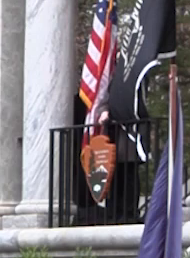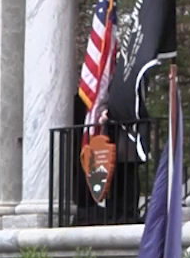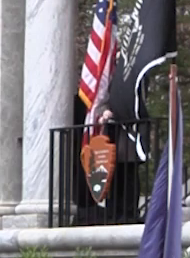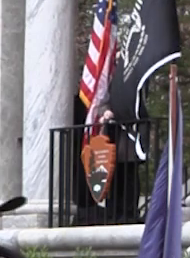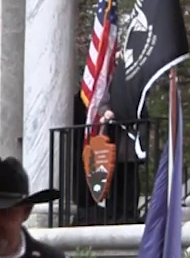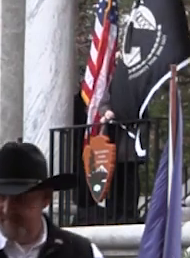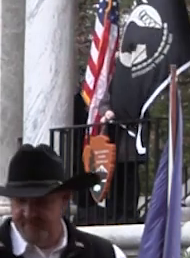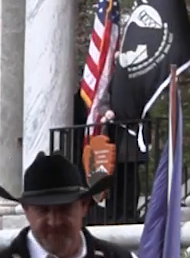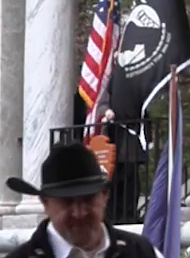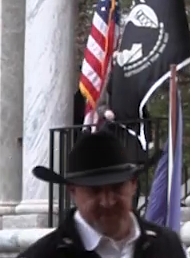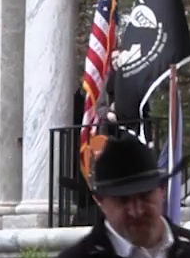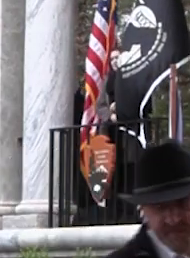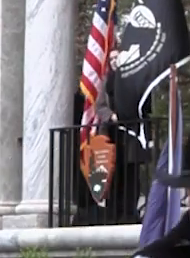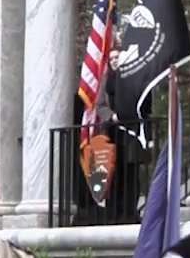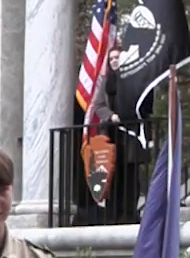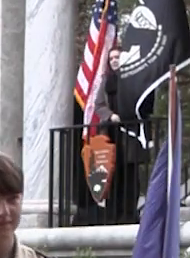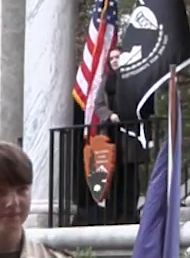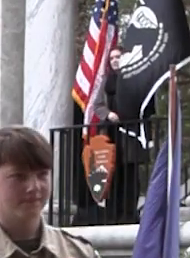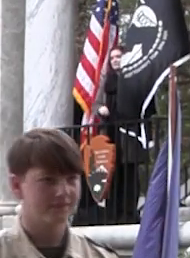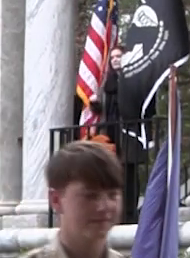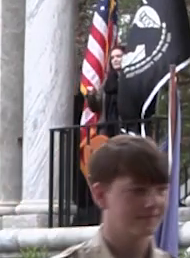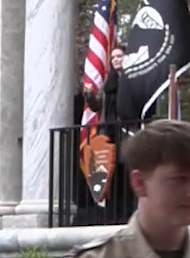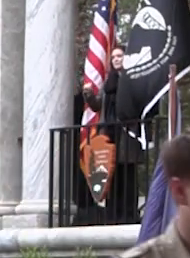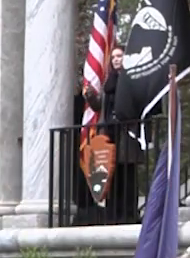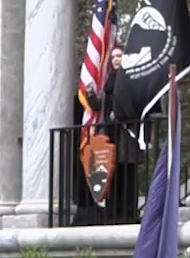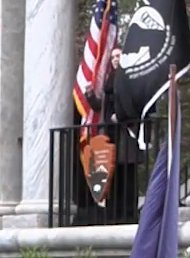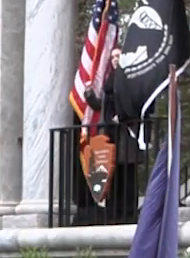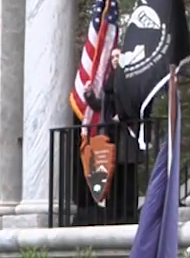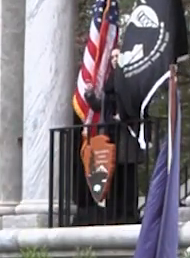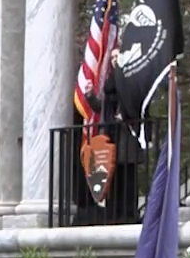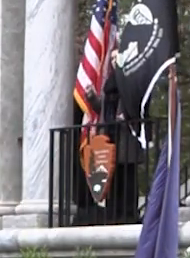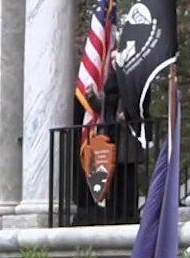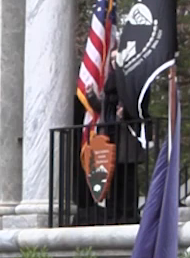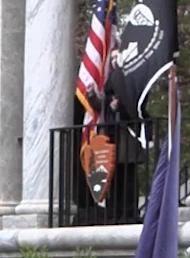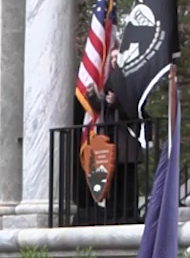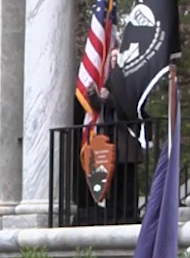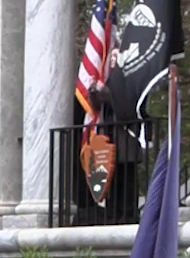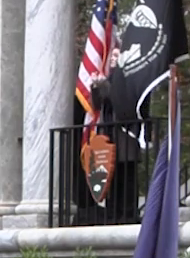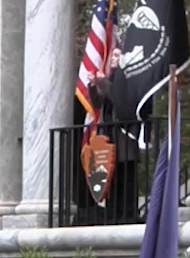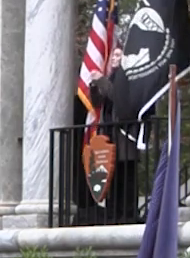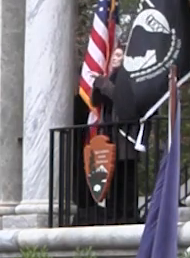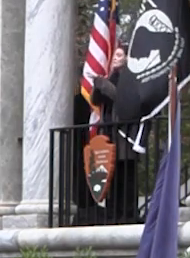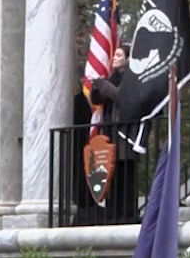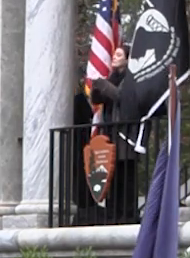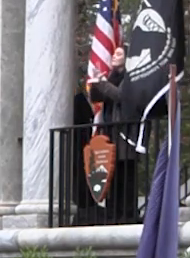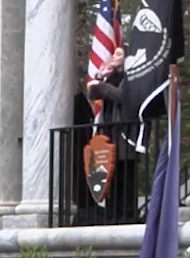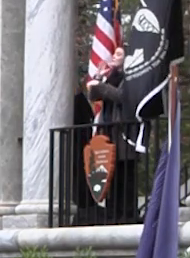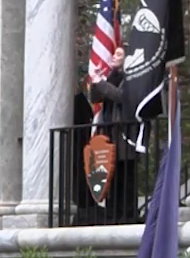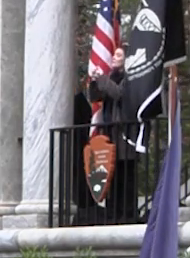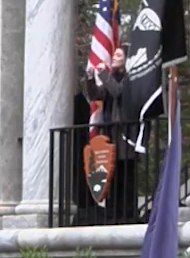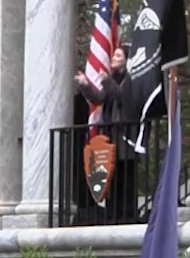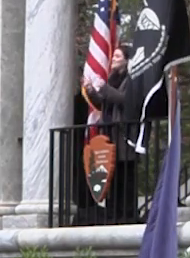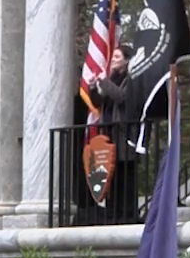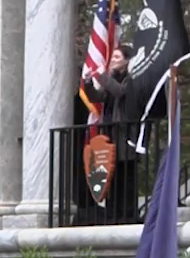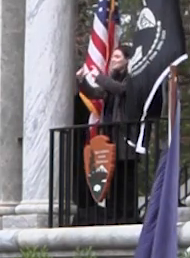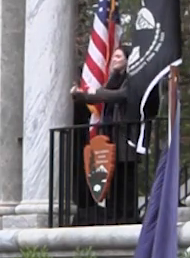James Jones from Bennett Motor Express, pulling the 13 Fallen trailer, will present a wreath to remember those who